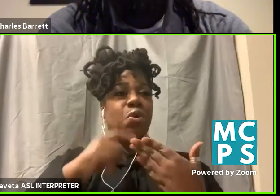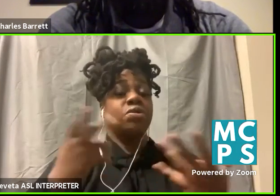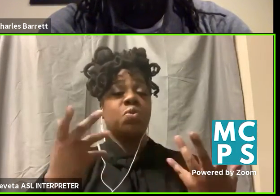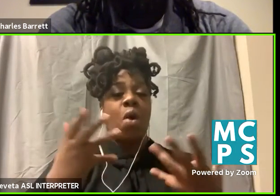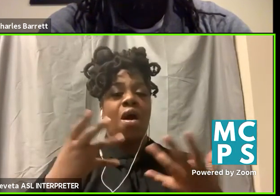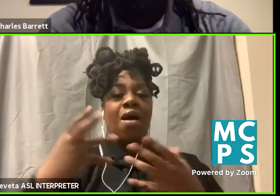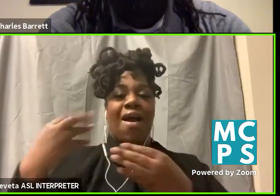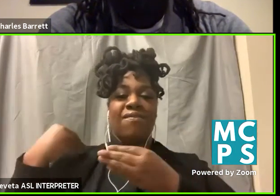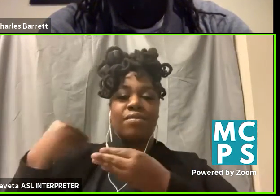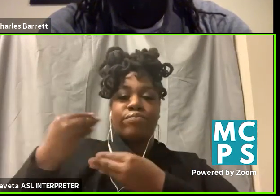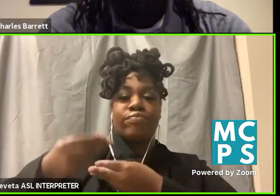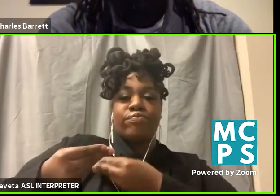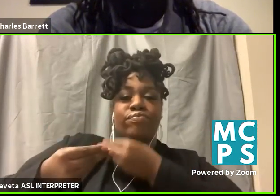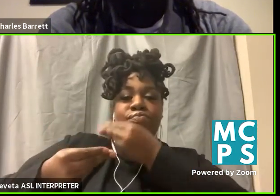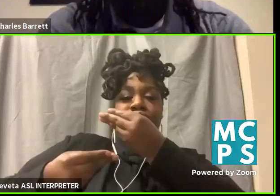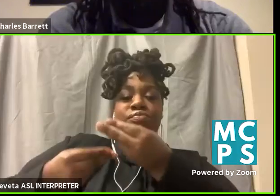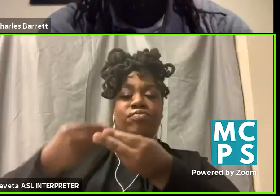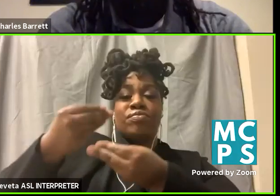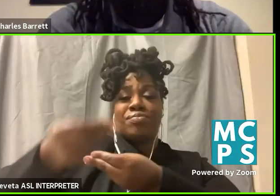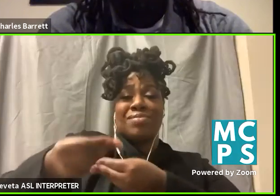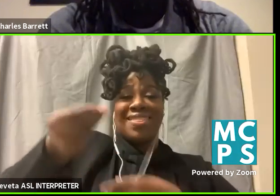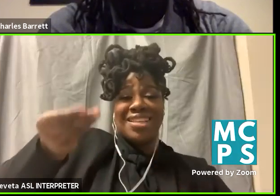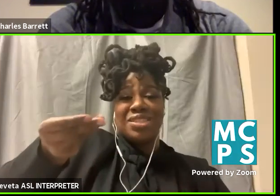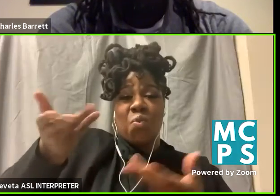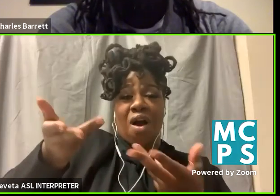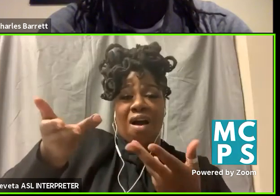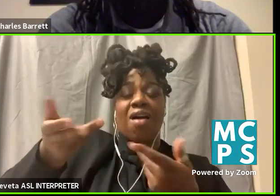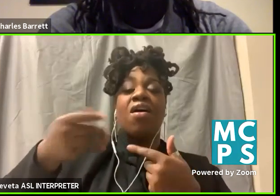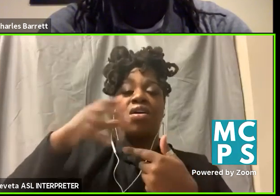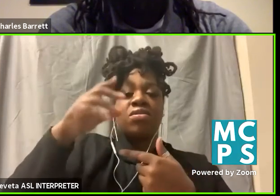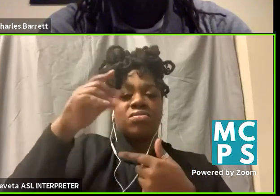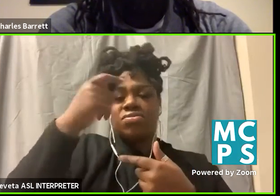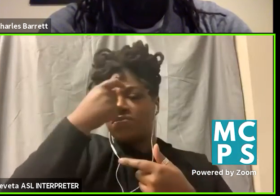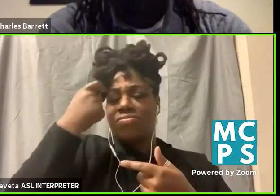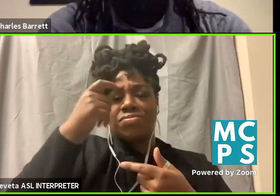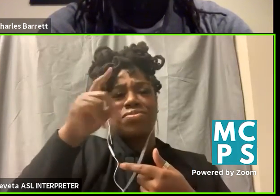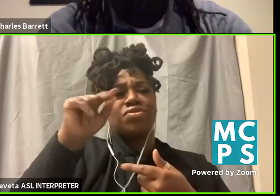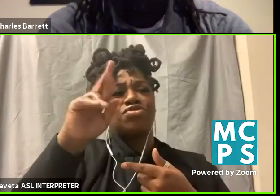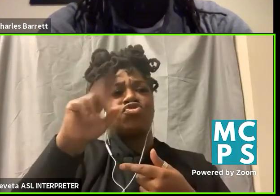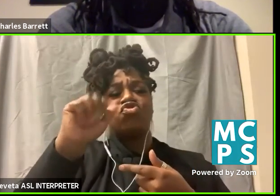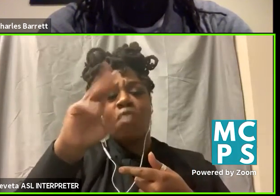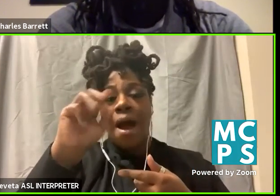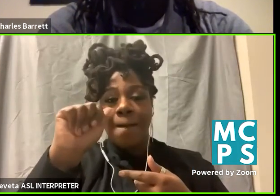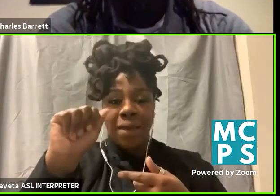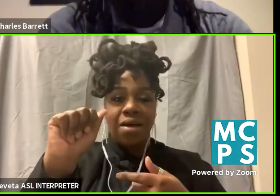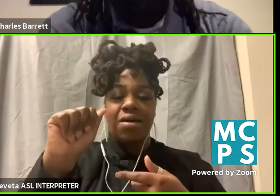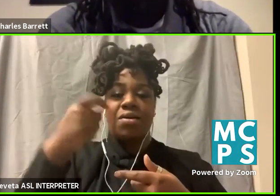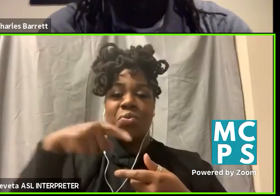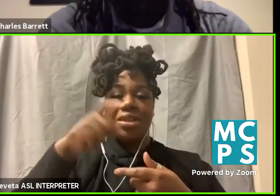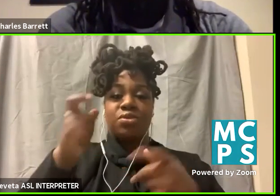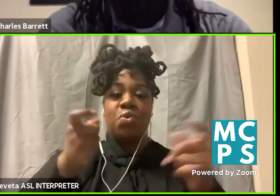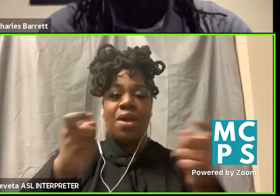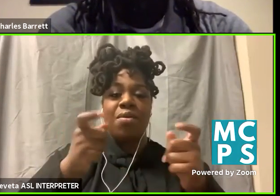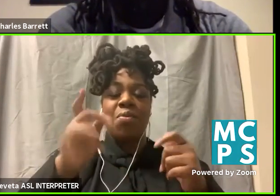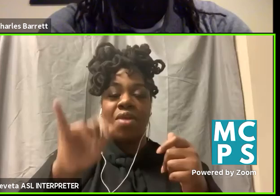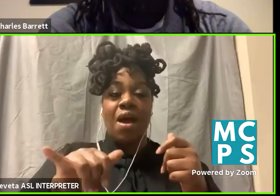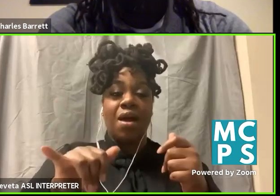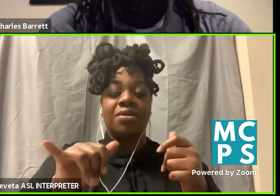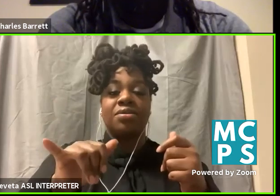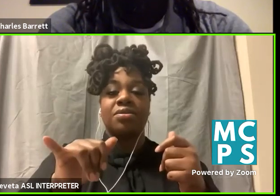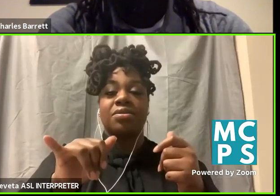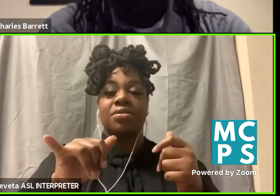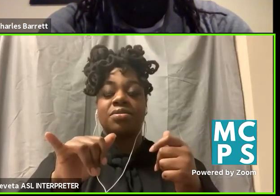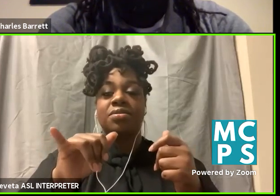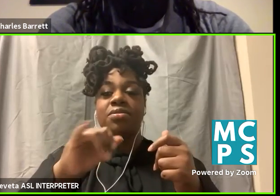traumatic exposure that continue to be reinforced on a regular basis, and it should be treated as such. Not sort of losing